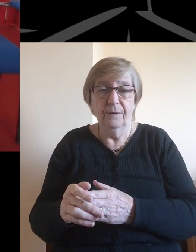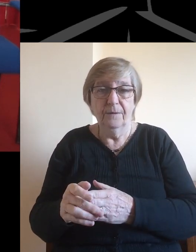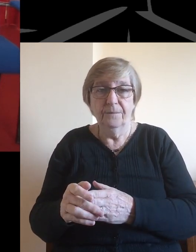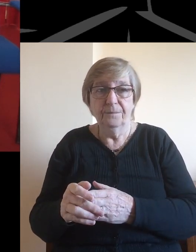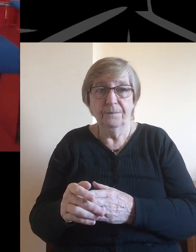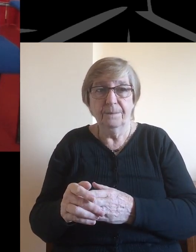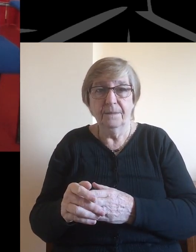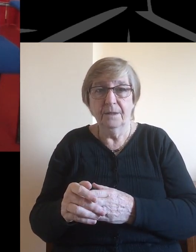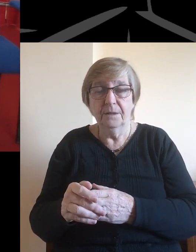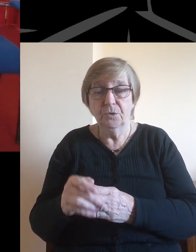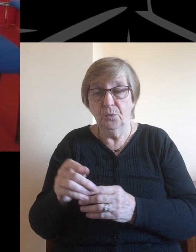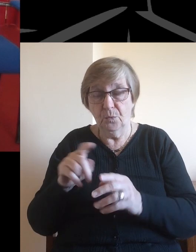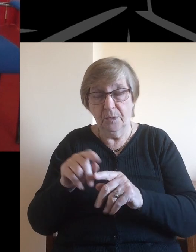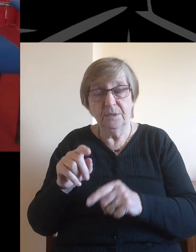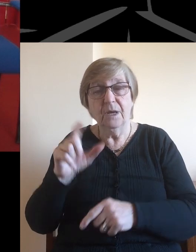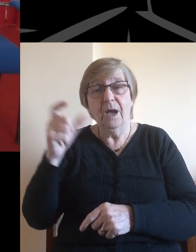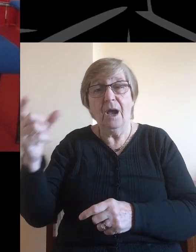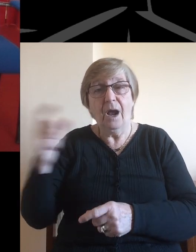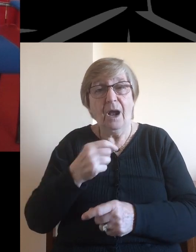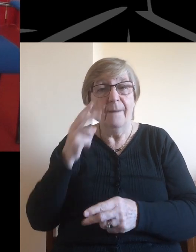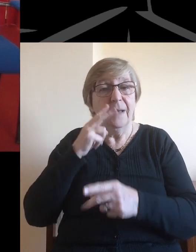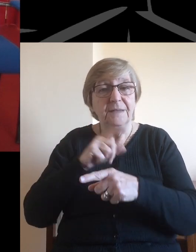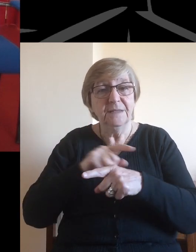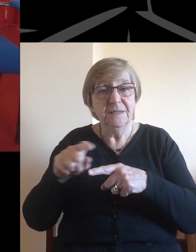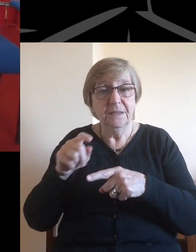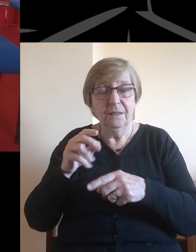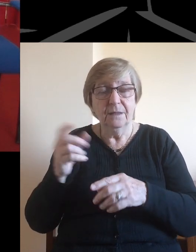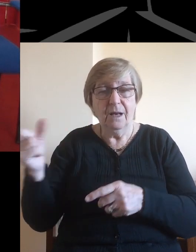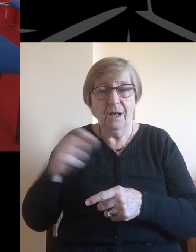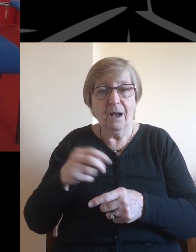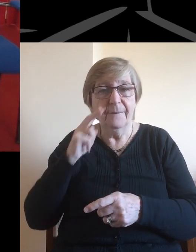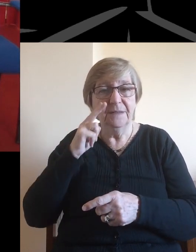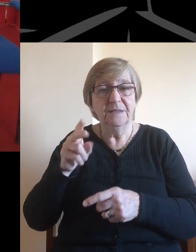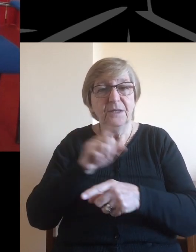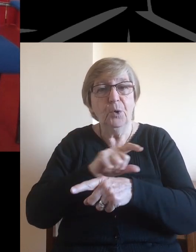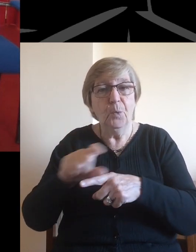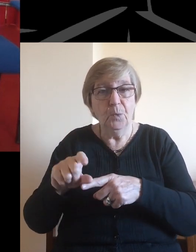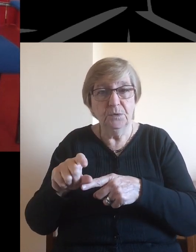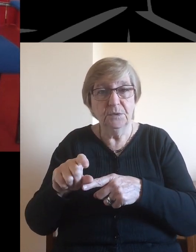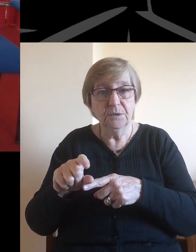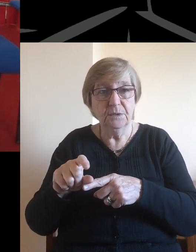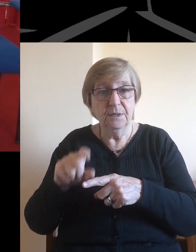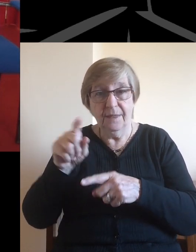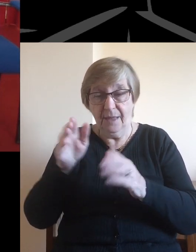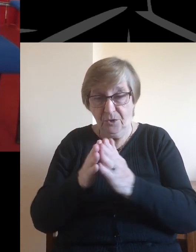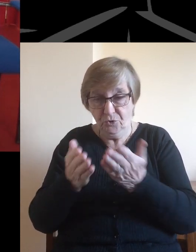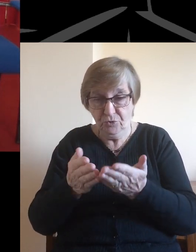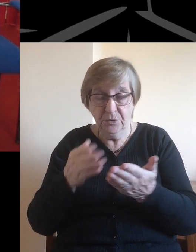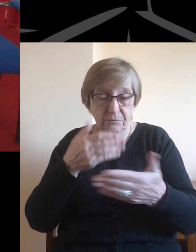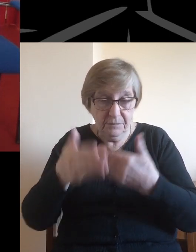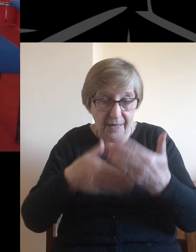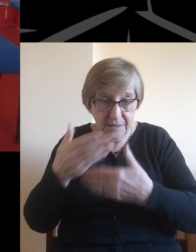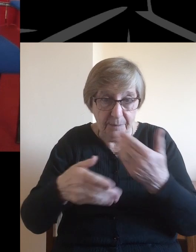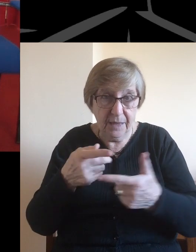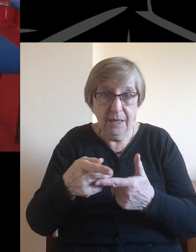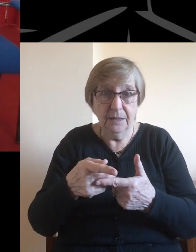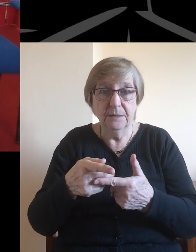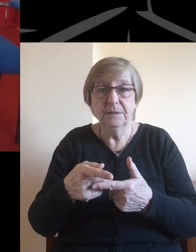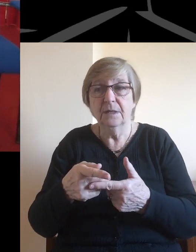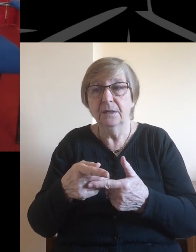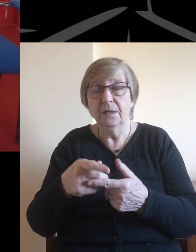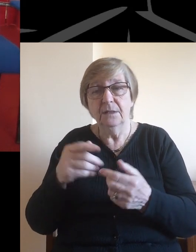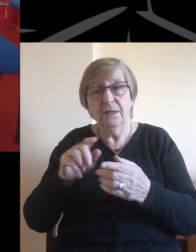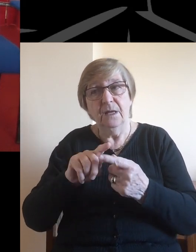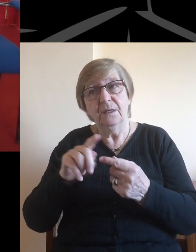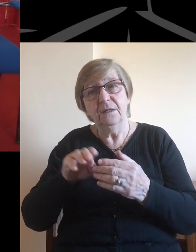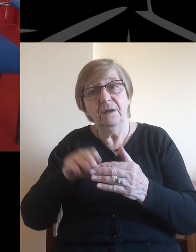So in this first sheet and come and see, and as I say, I want to be making it available when over time we'll build up in the others